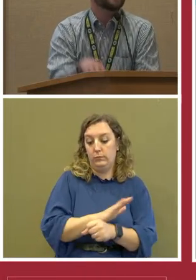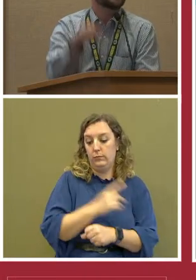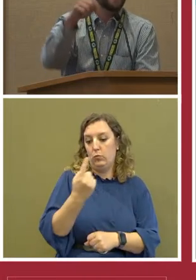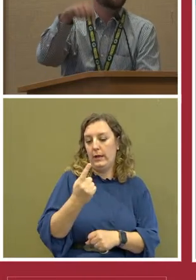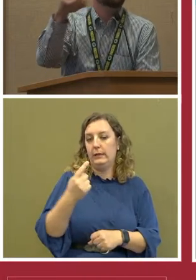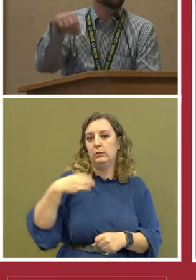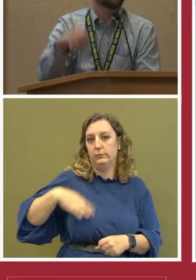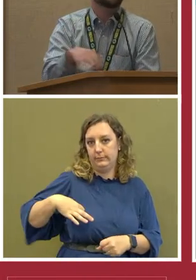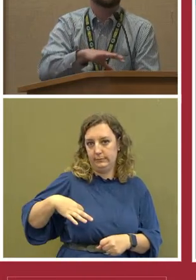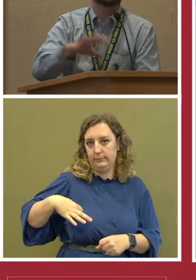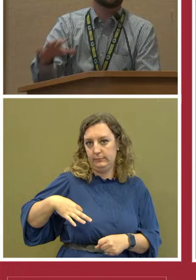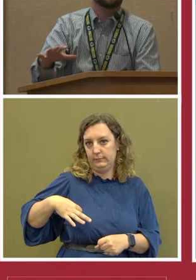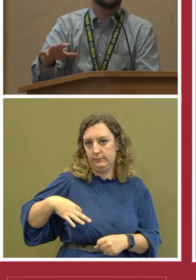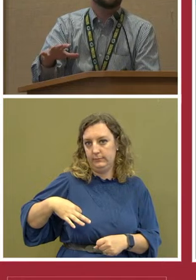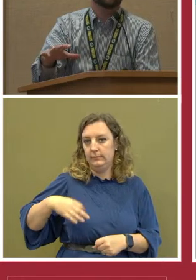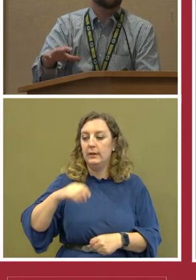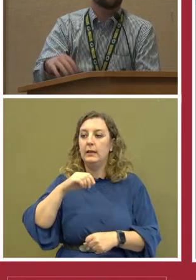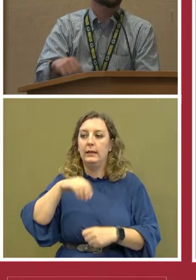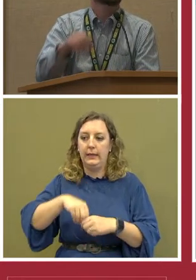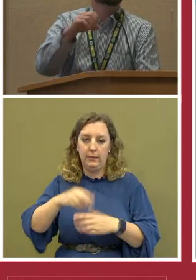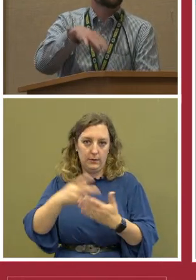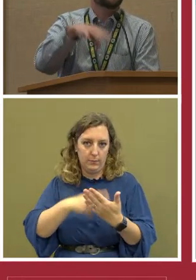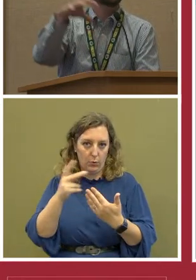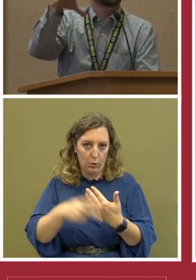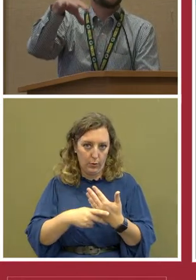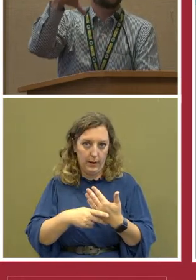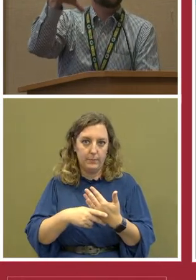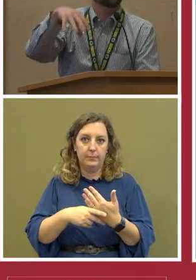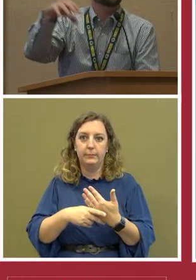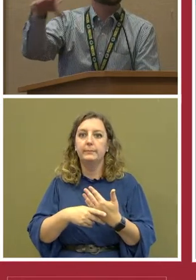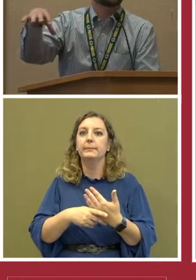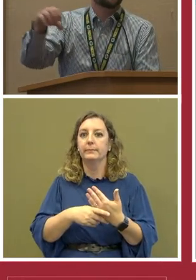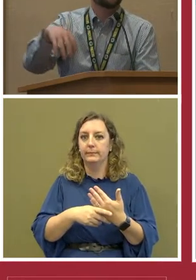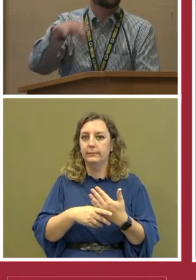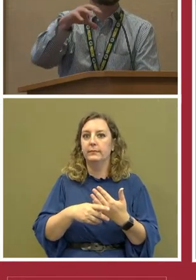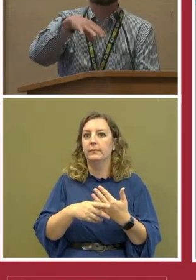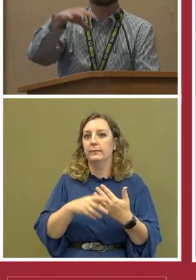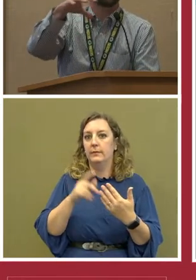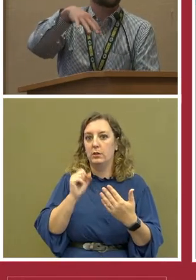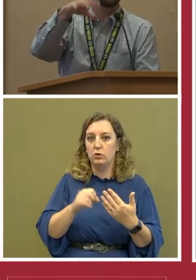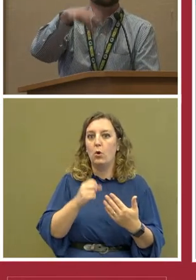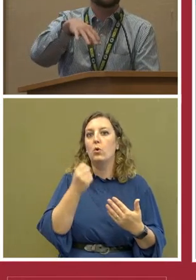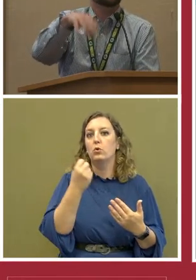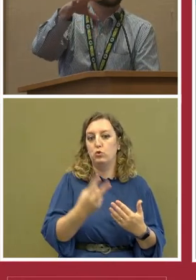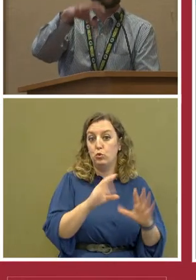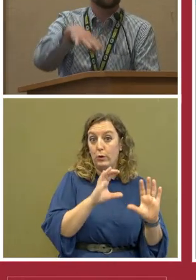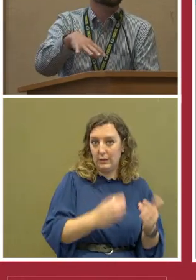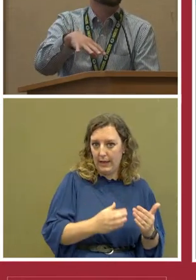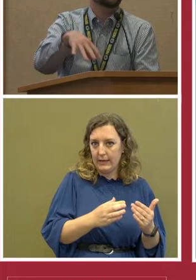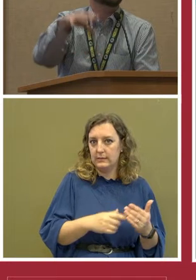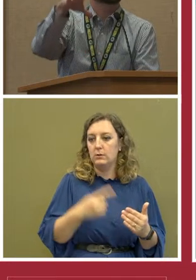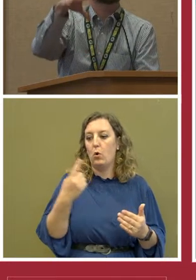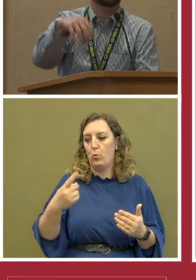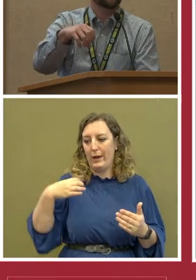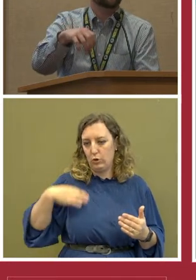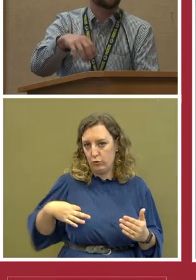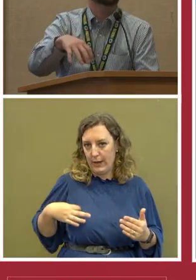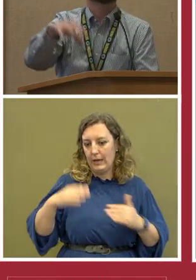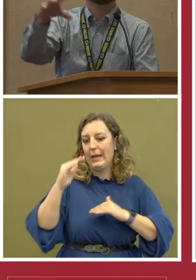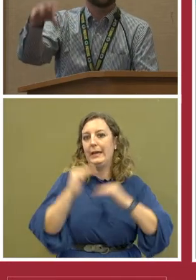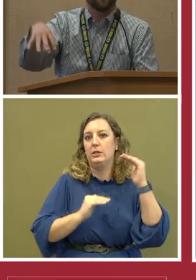credit in a program, not in CTE in general, but in a program of study. So two classes or one credit